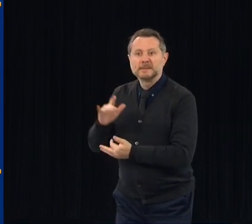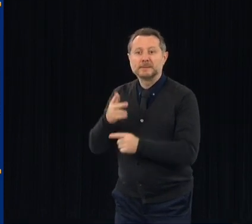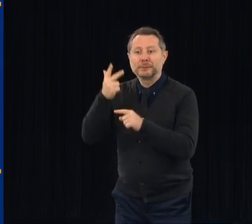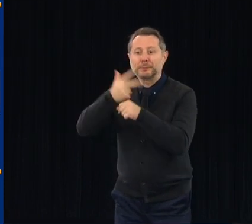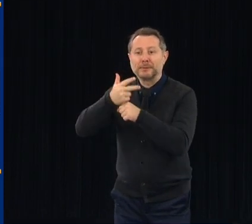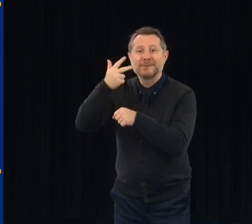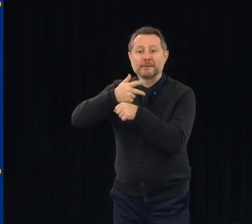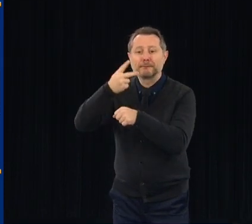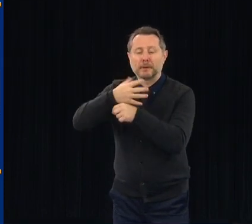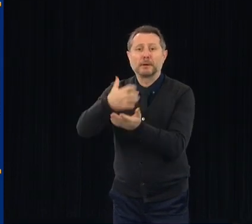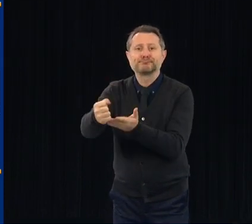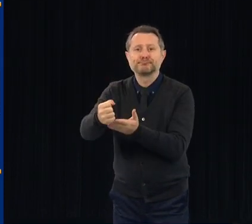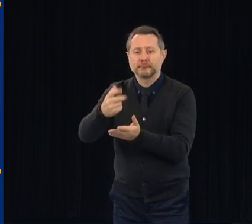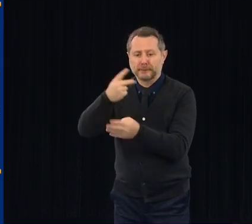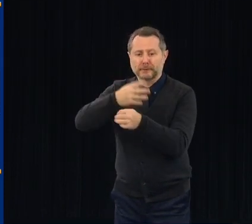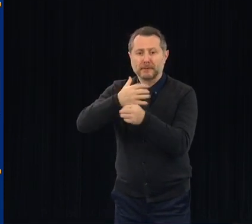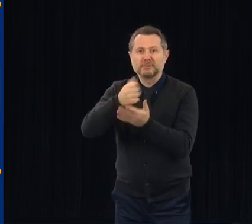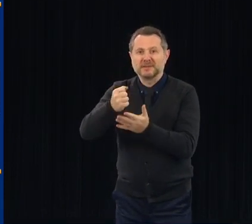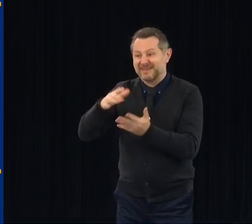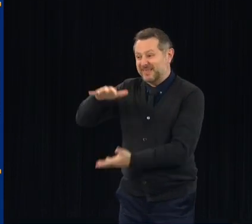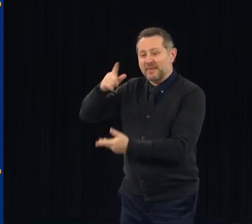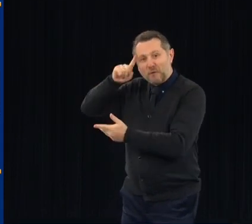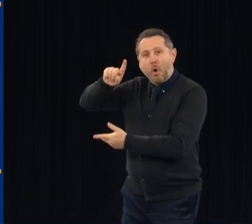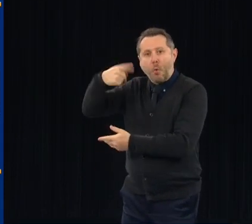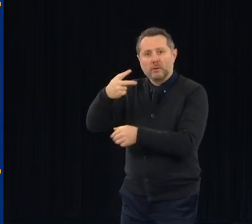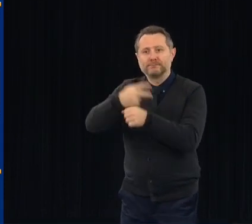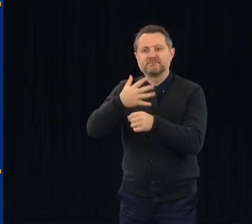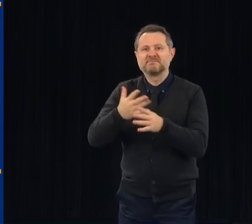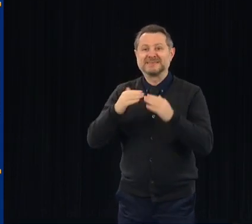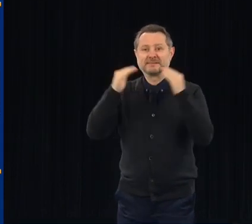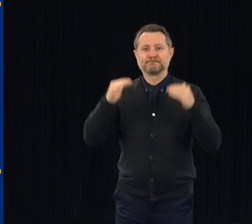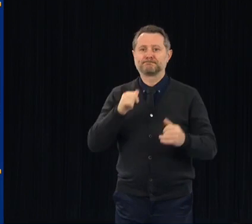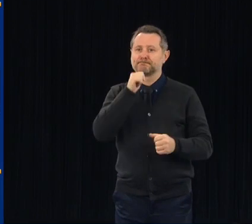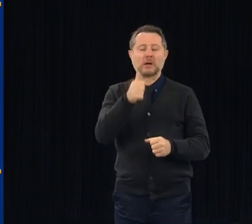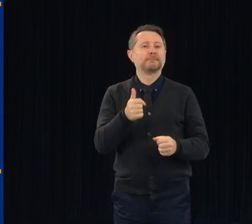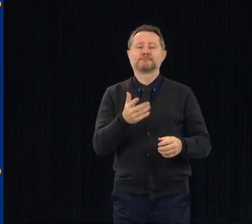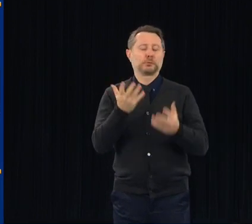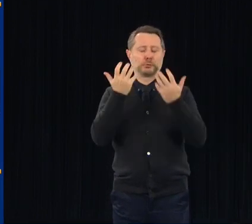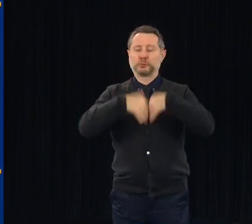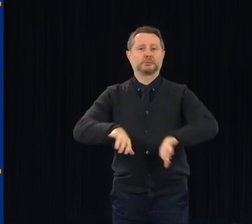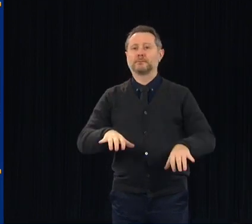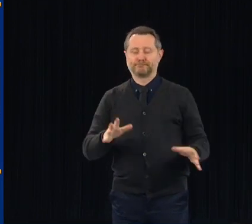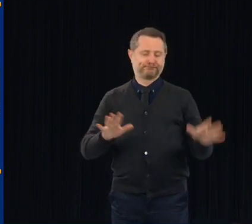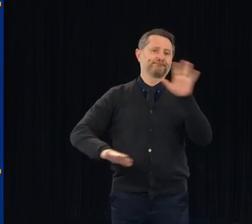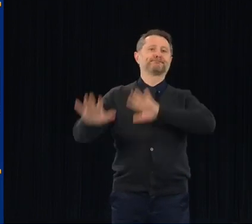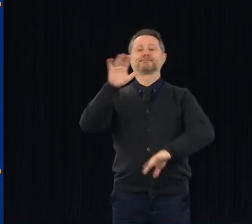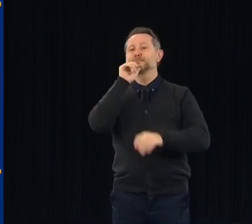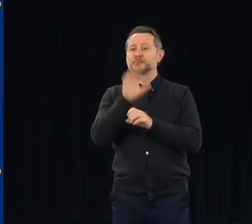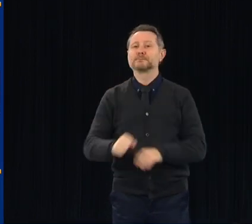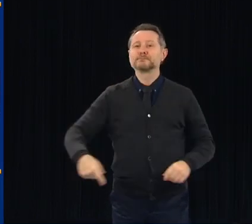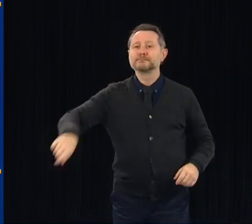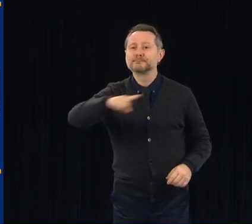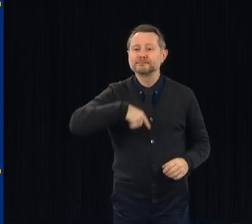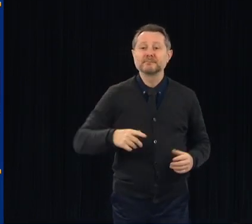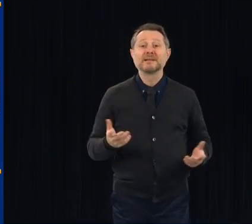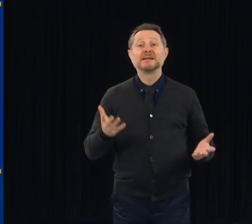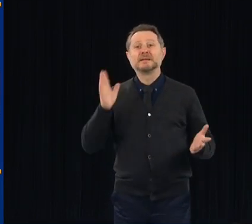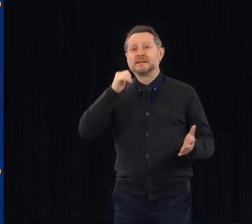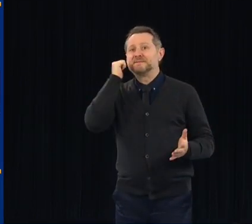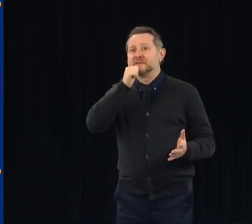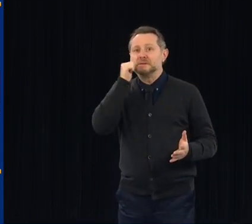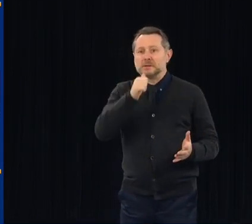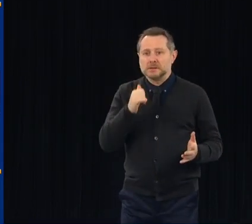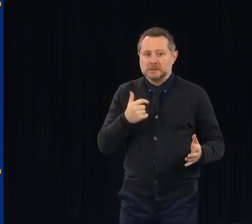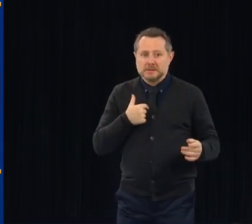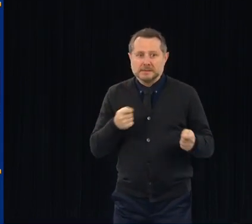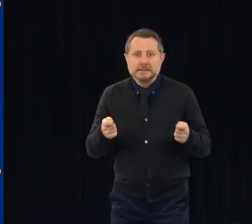which makes the entire hospital system uncomfortable, which I also understand, because we're literally going day to day with